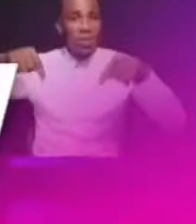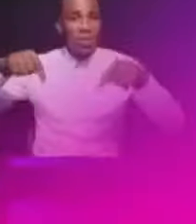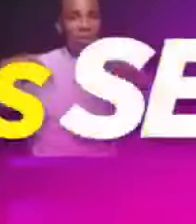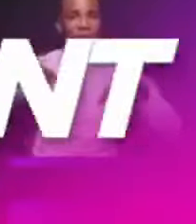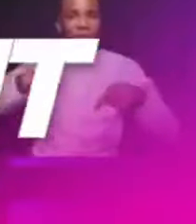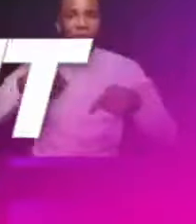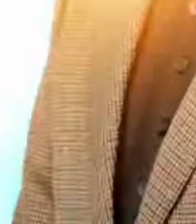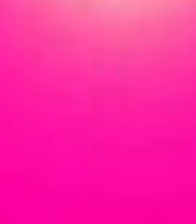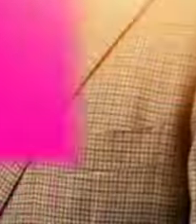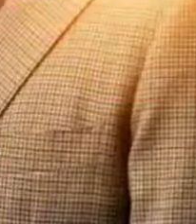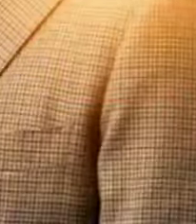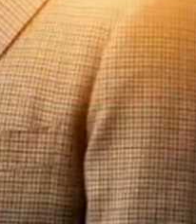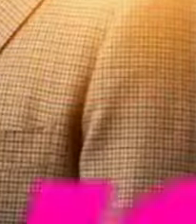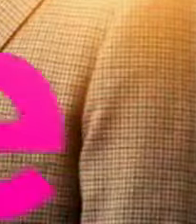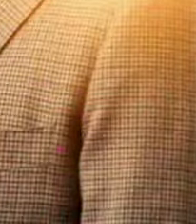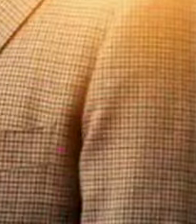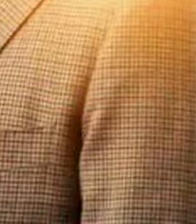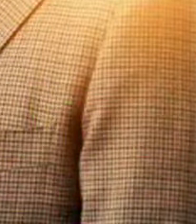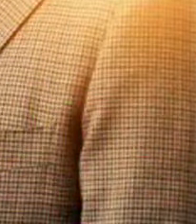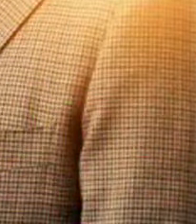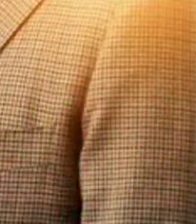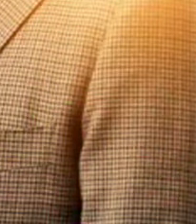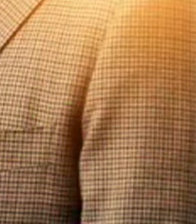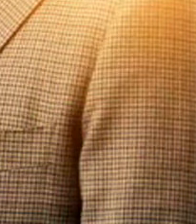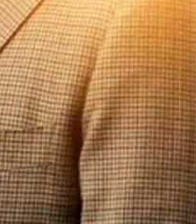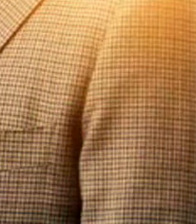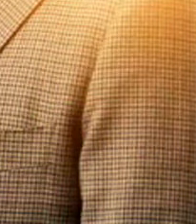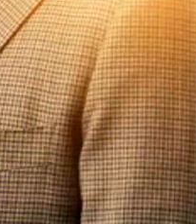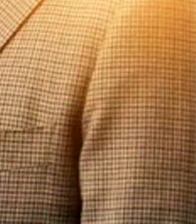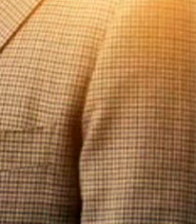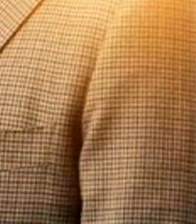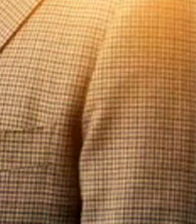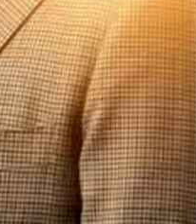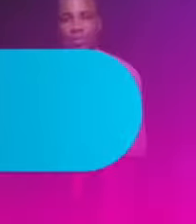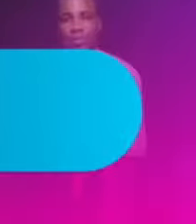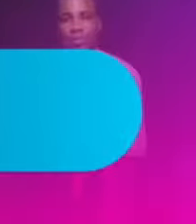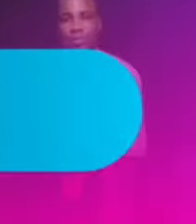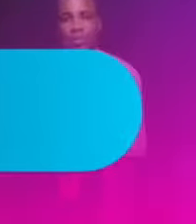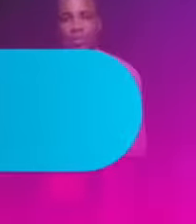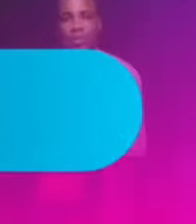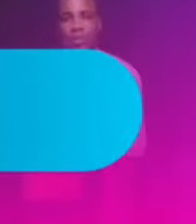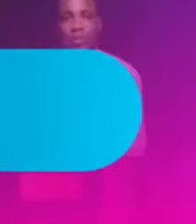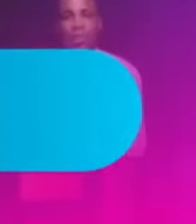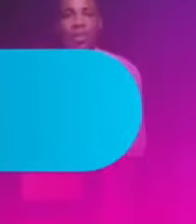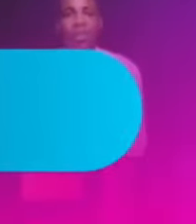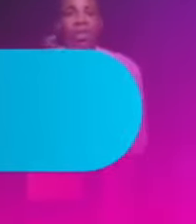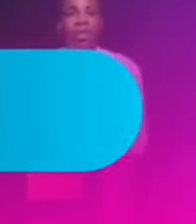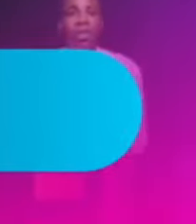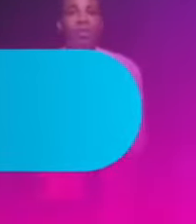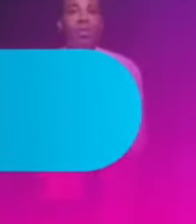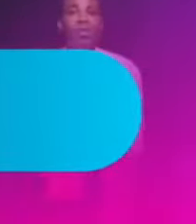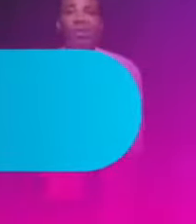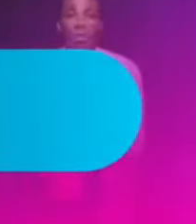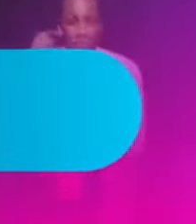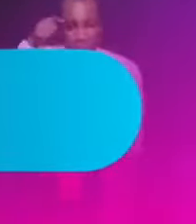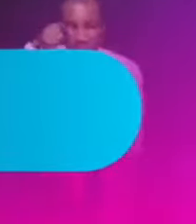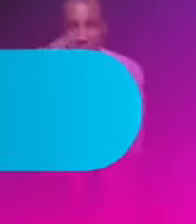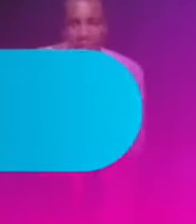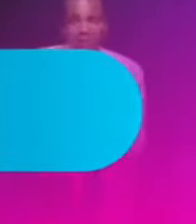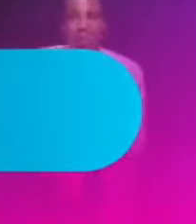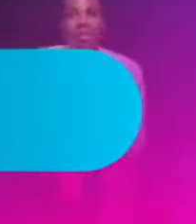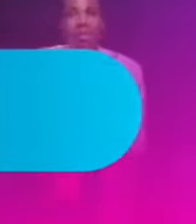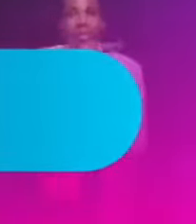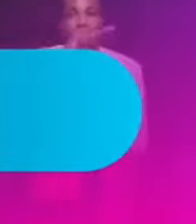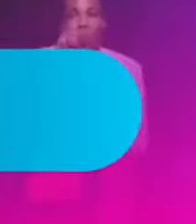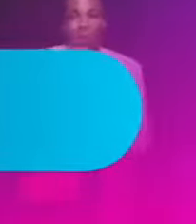unfailing love through his servant, Apostle Eric Nyamekye, chairman of the Church of Pentecost. Don't you talk about possessing the nations? Don't